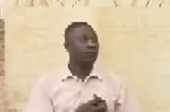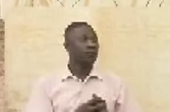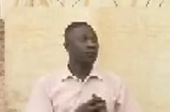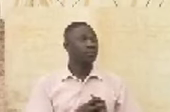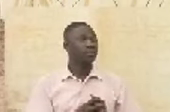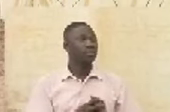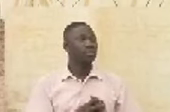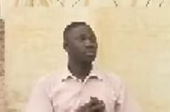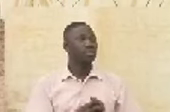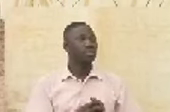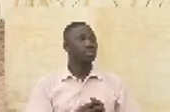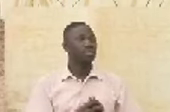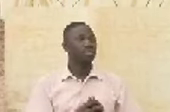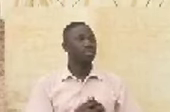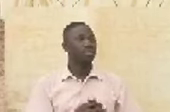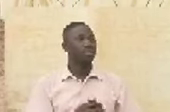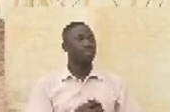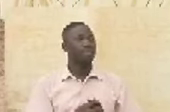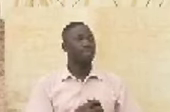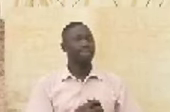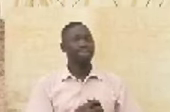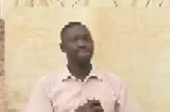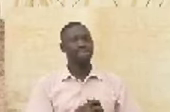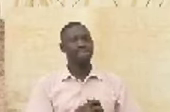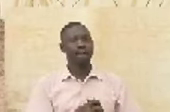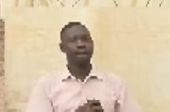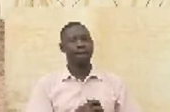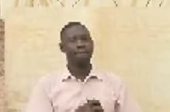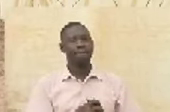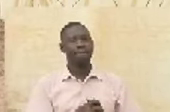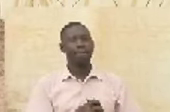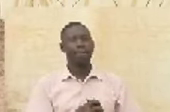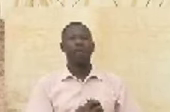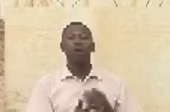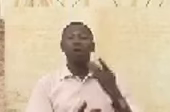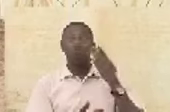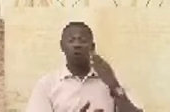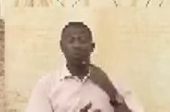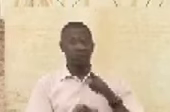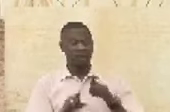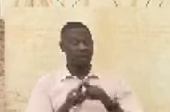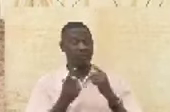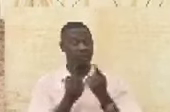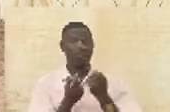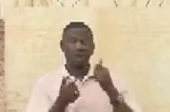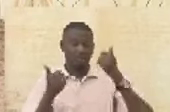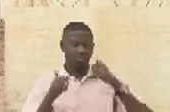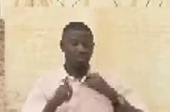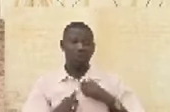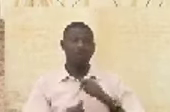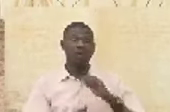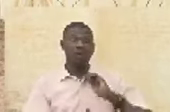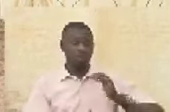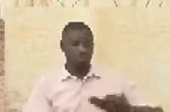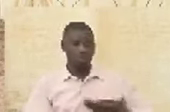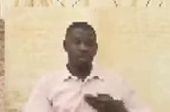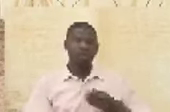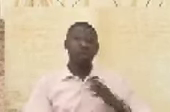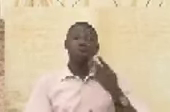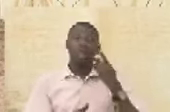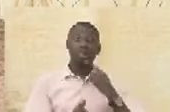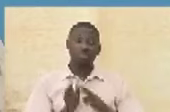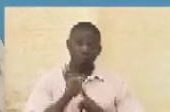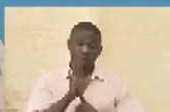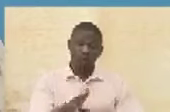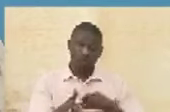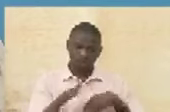da ke wurale o fana ba ya wulu nya me ni ye dun do ko. Well, the same thing applied to the women. When you